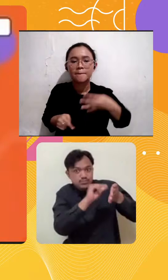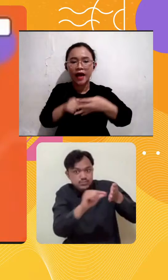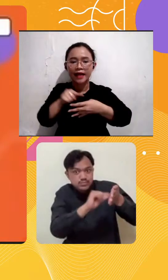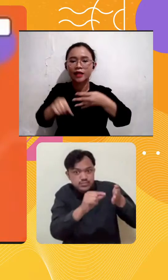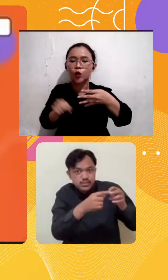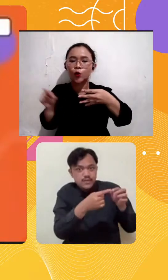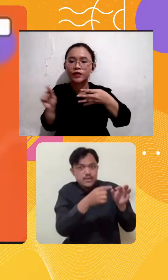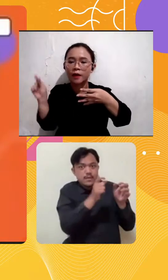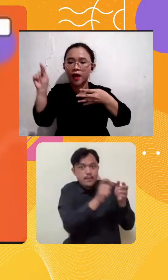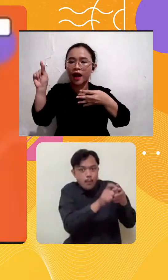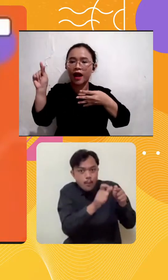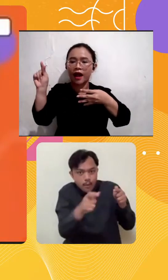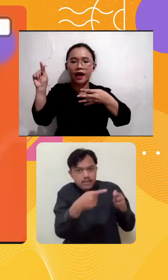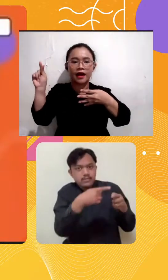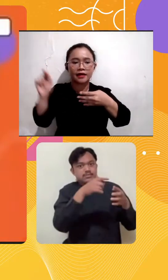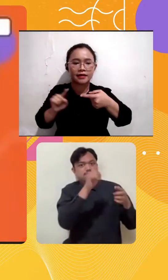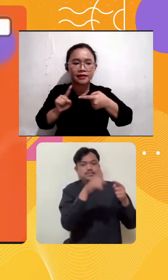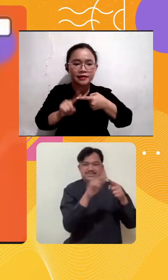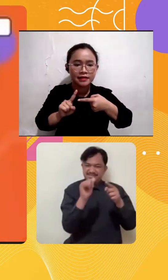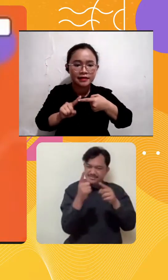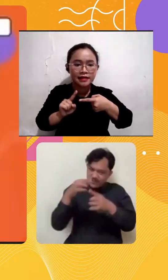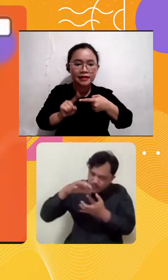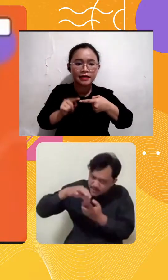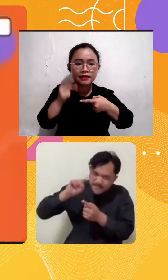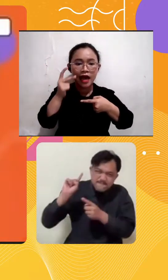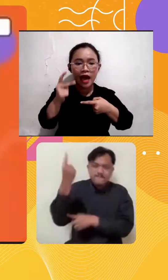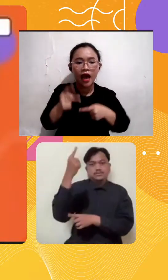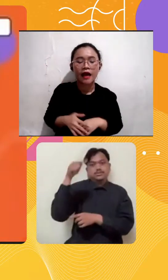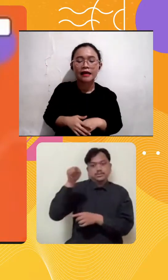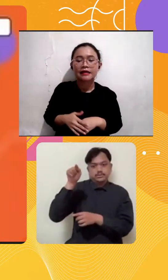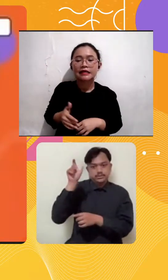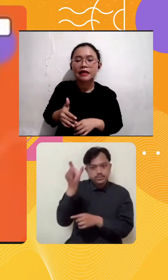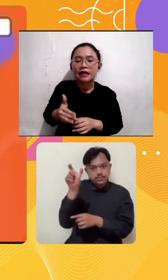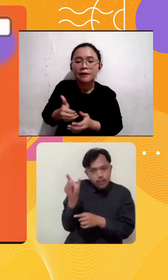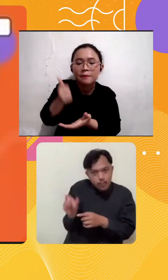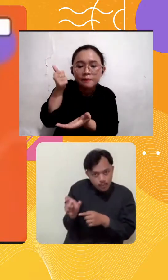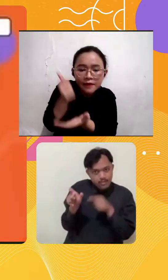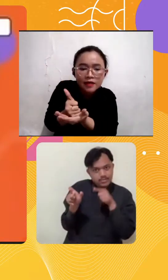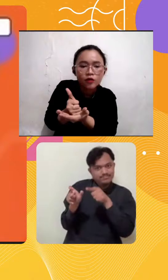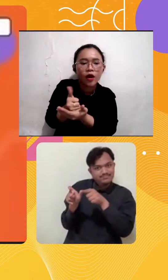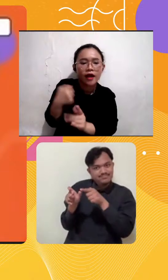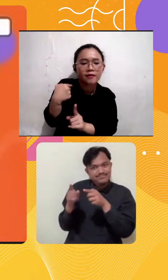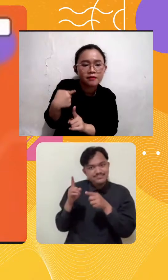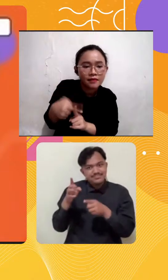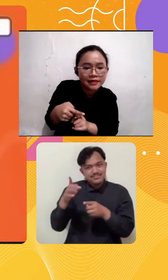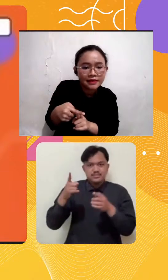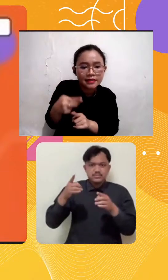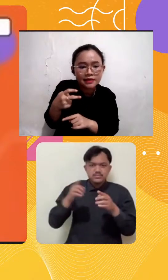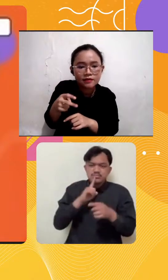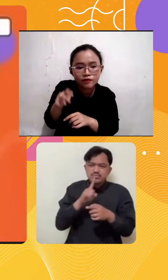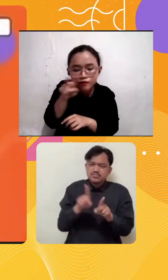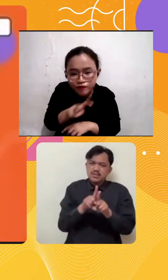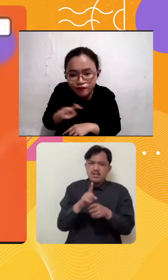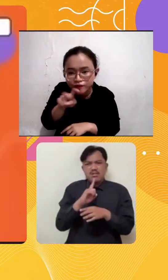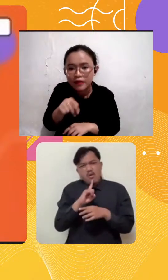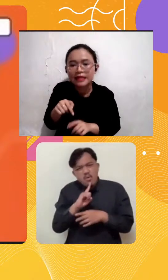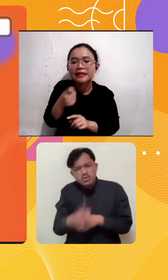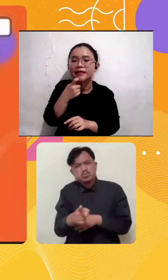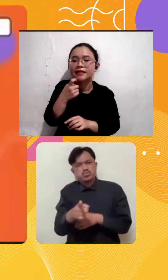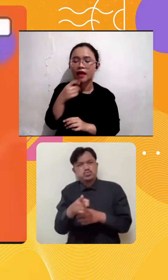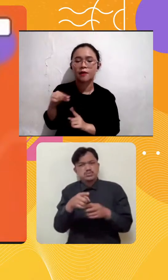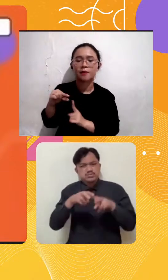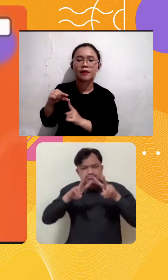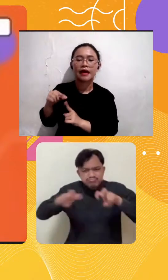The first domain is the accuracy and evidence base. It is also mentioned by the the previous presentation left matters,